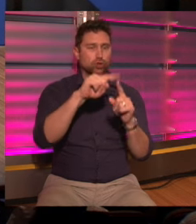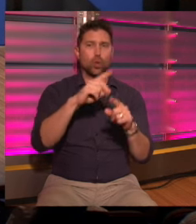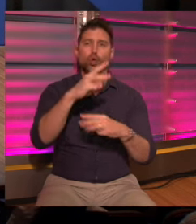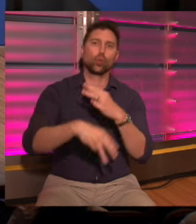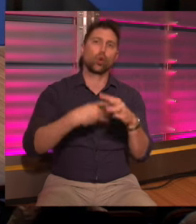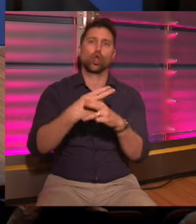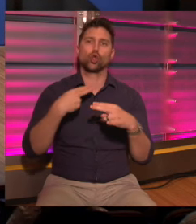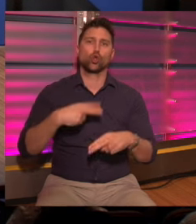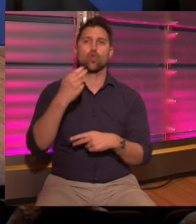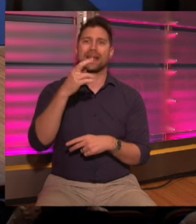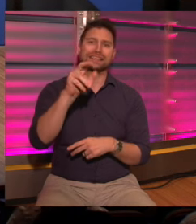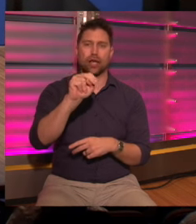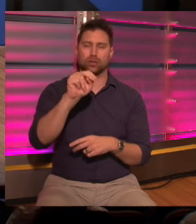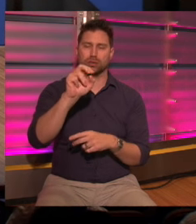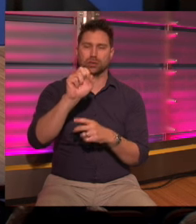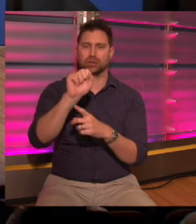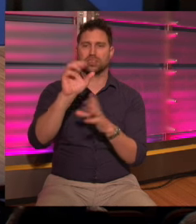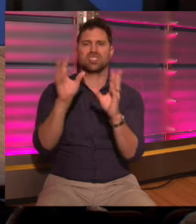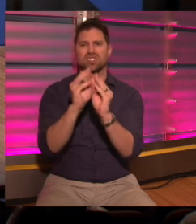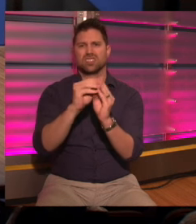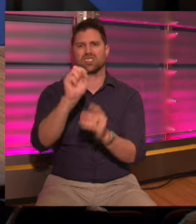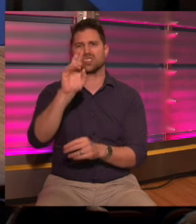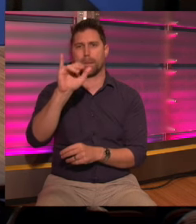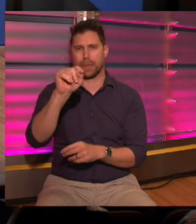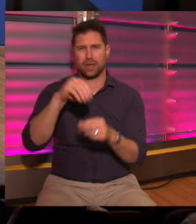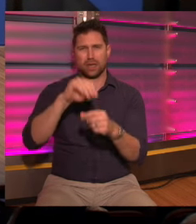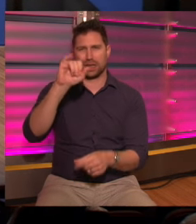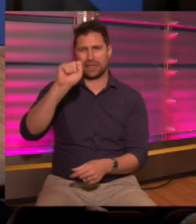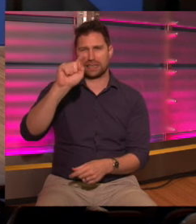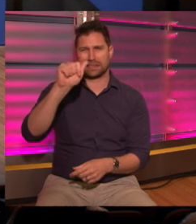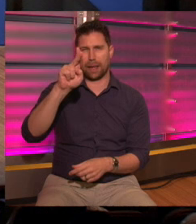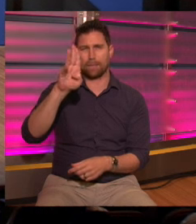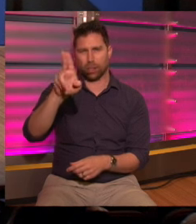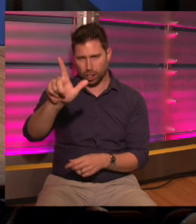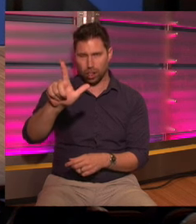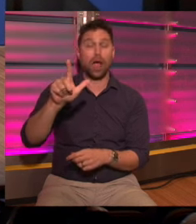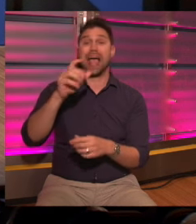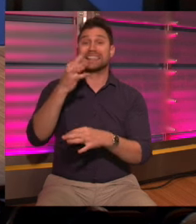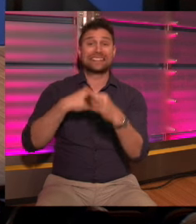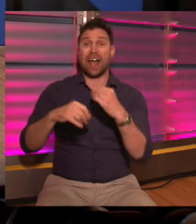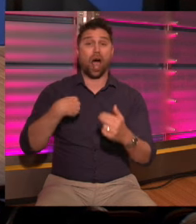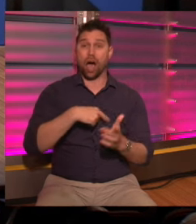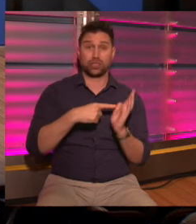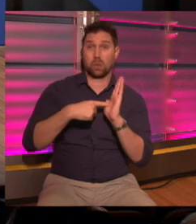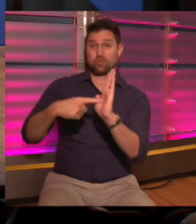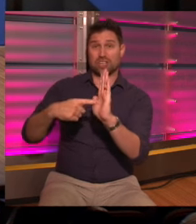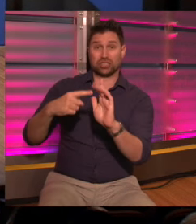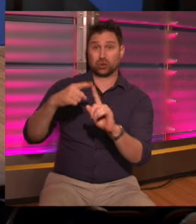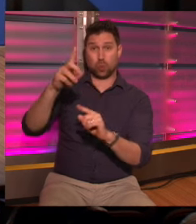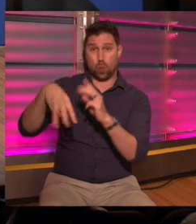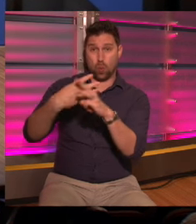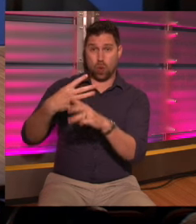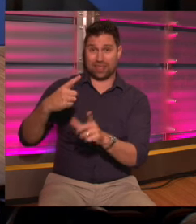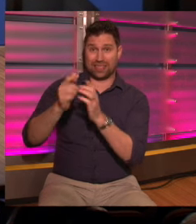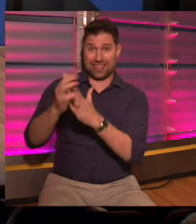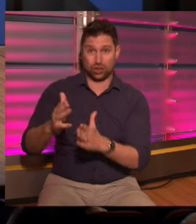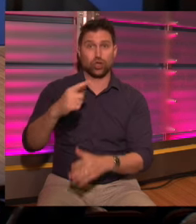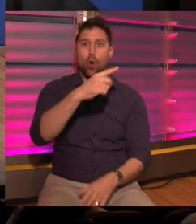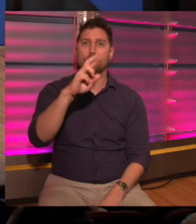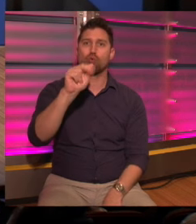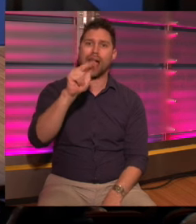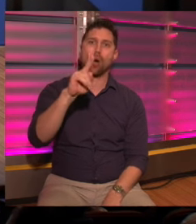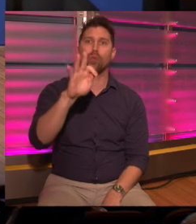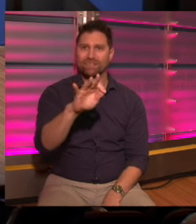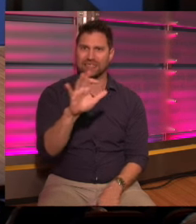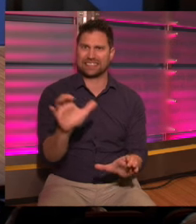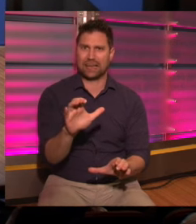Humanitarian Summit in Istanbul. And instead of us presenting these petitions to world leaders, Rauf did. And I